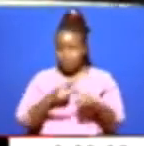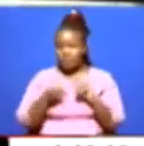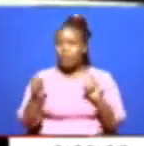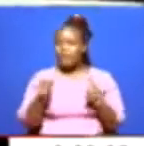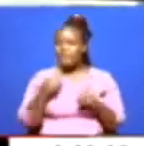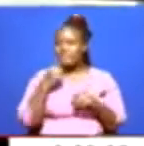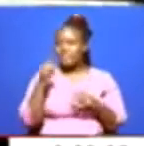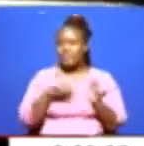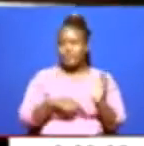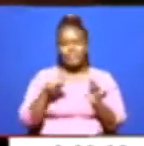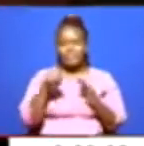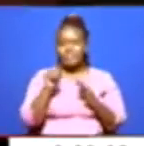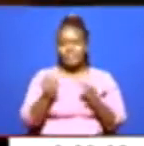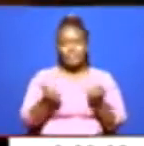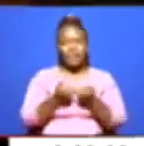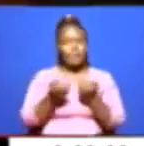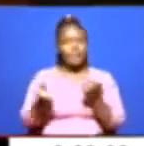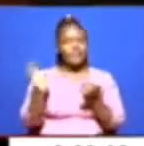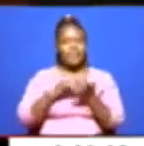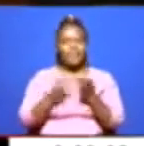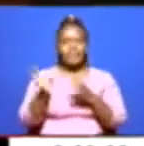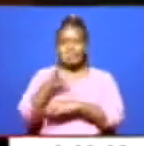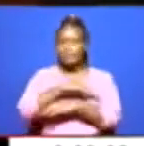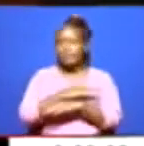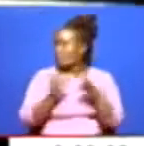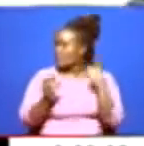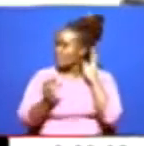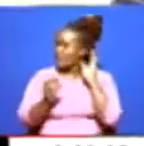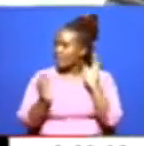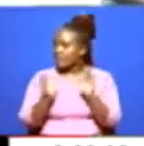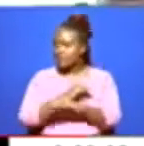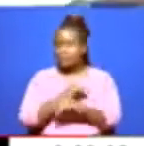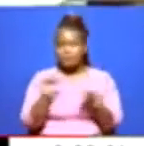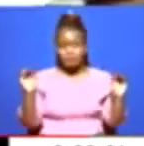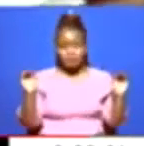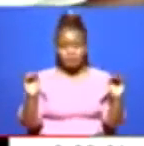applications on the hearing day. The case continues. Lynn Chalo for Prime Edition.